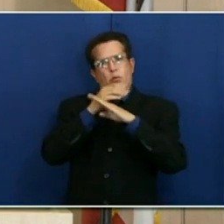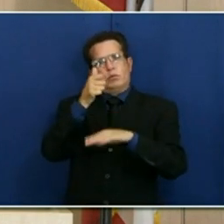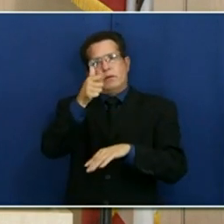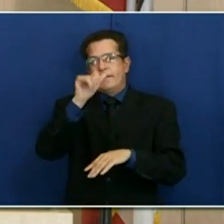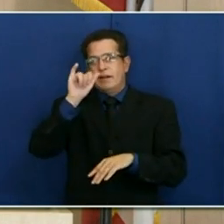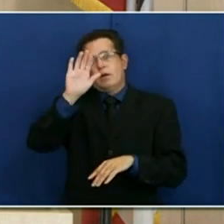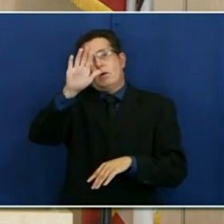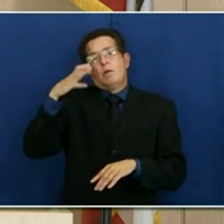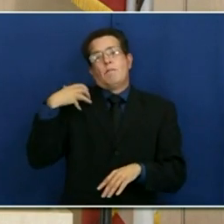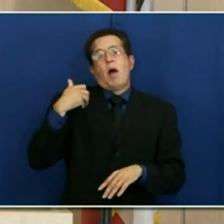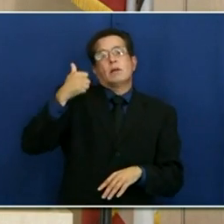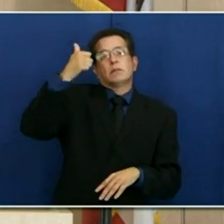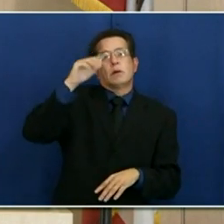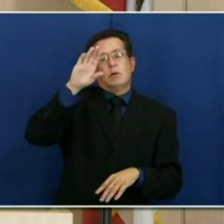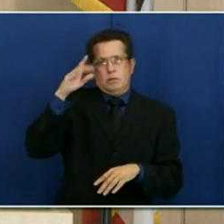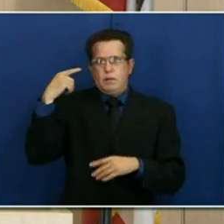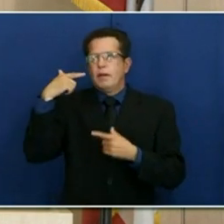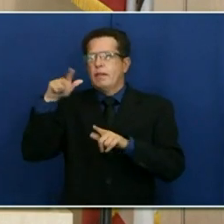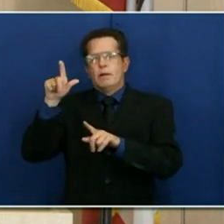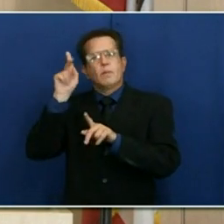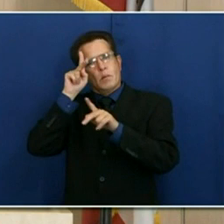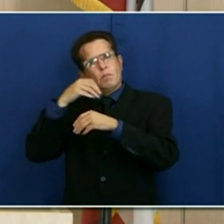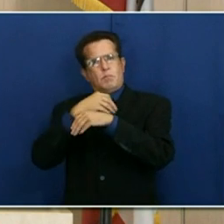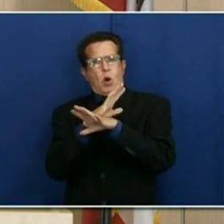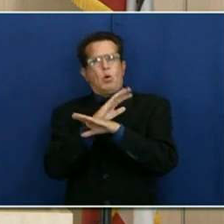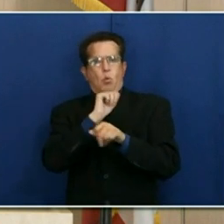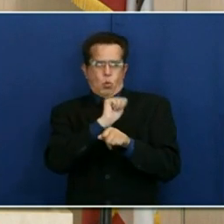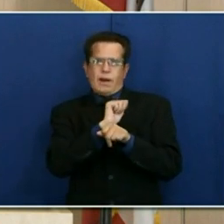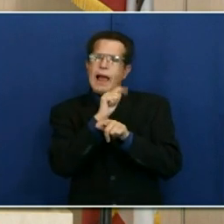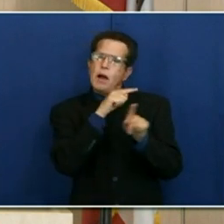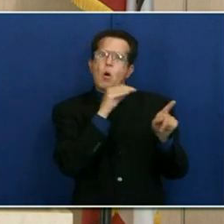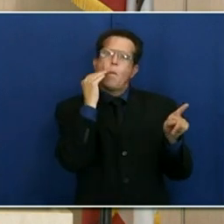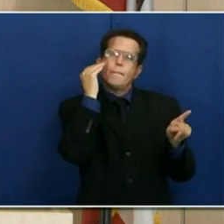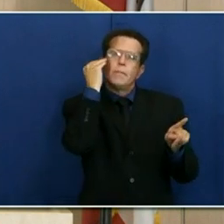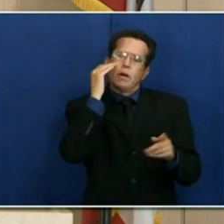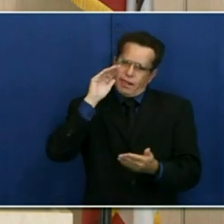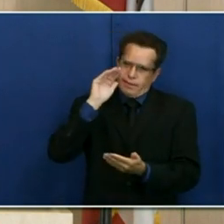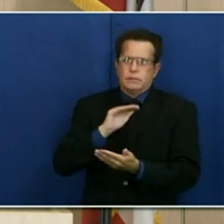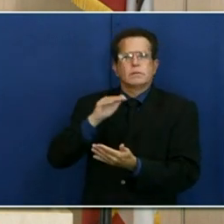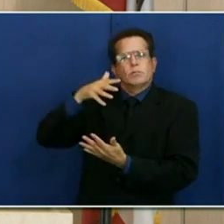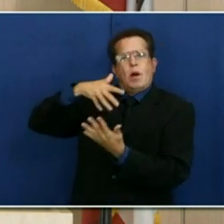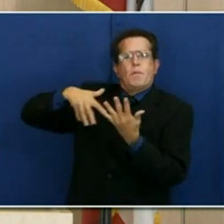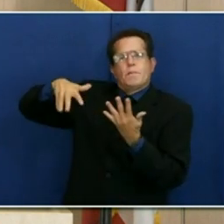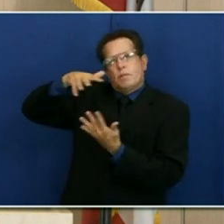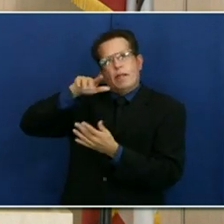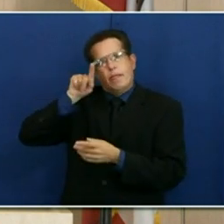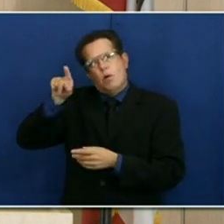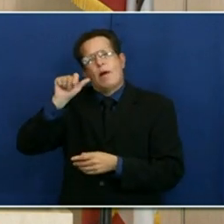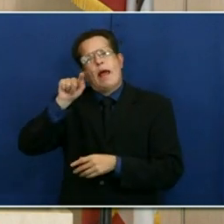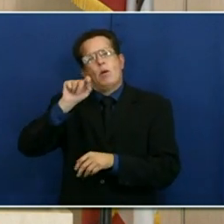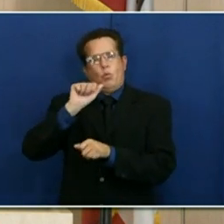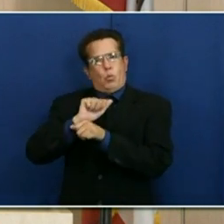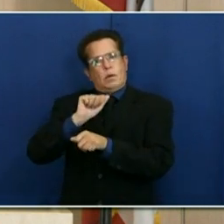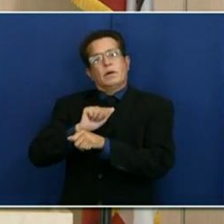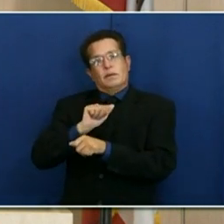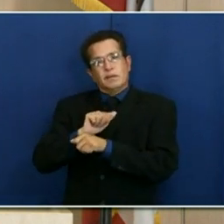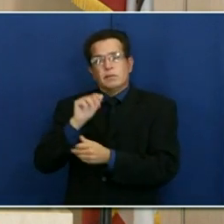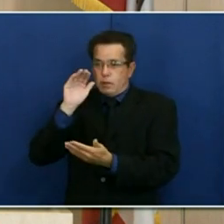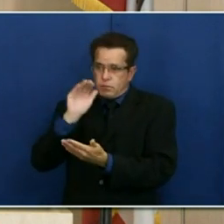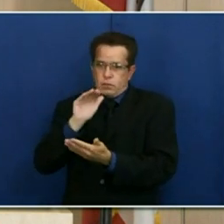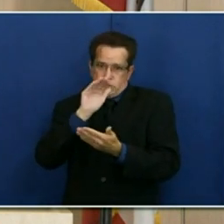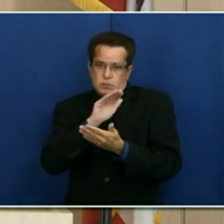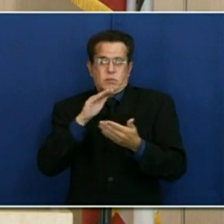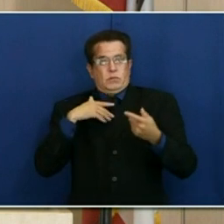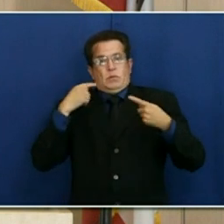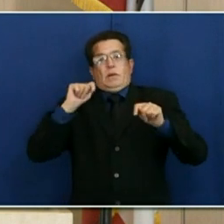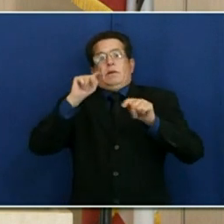employers to please consider allowing people to telework to reduce the prevalence of individuals in those indoor settings and make sure that we're doing everything